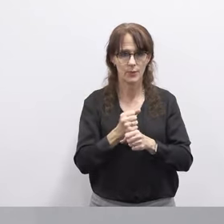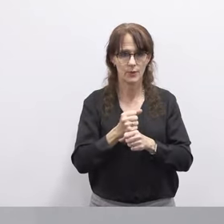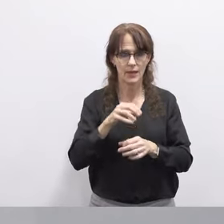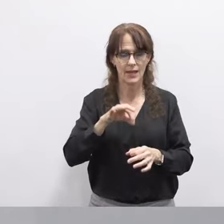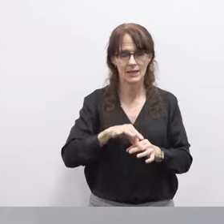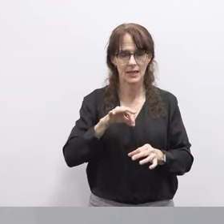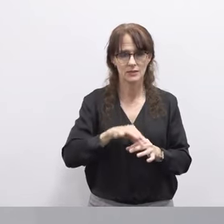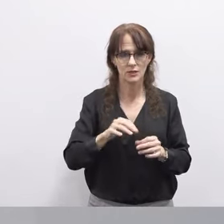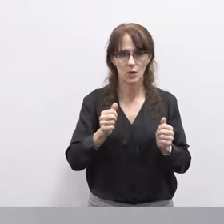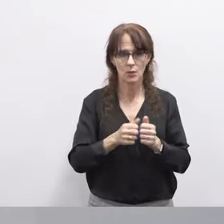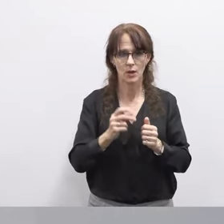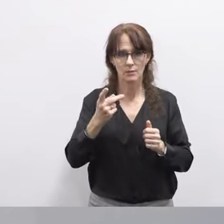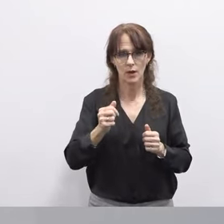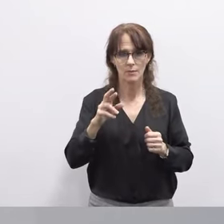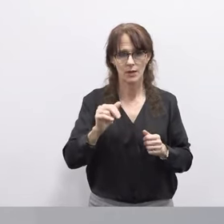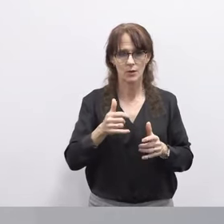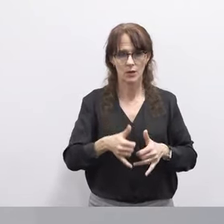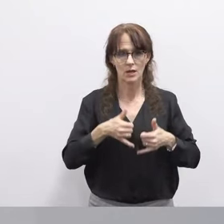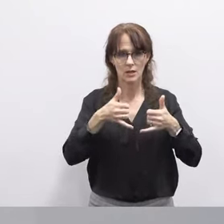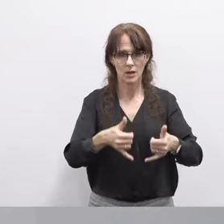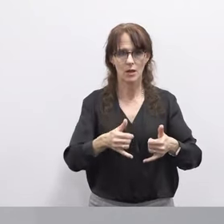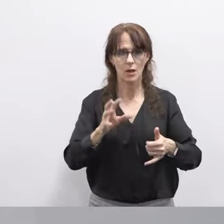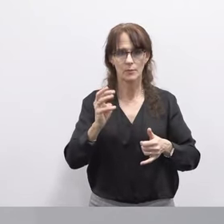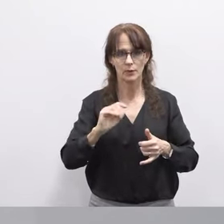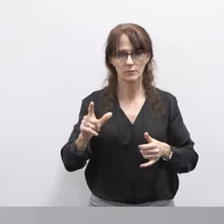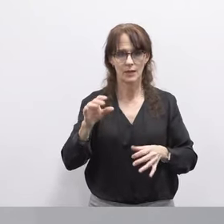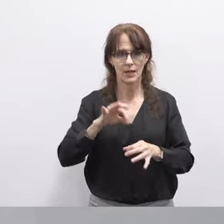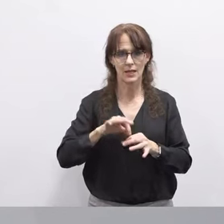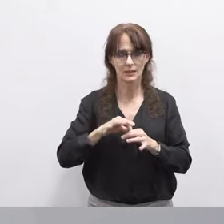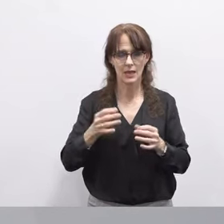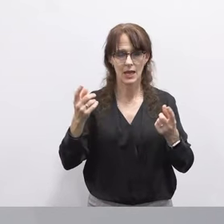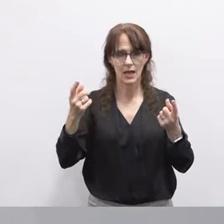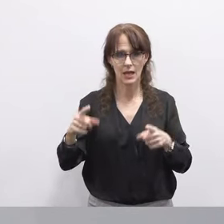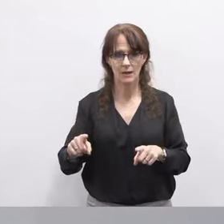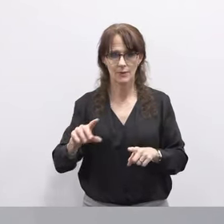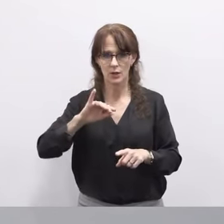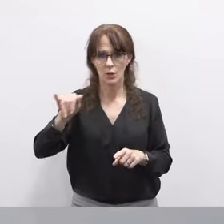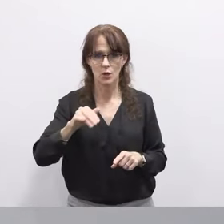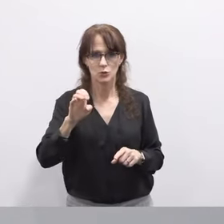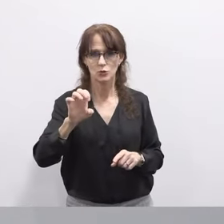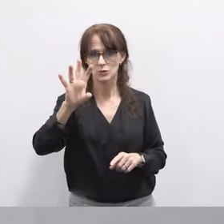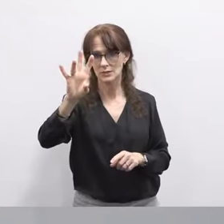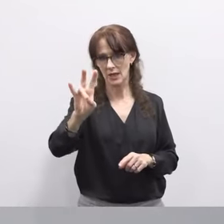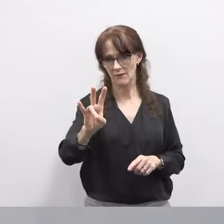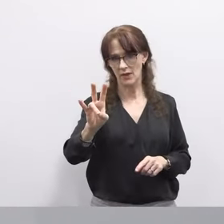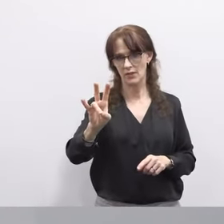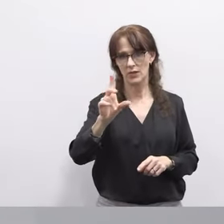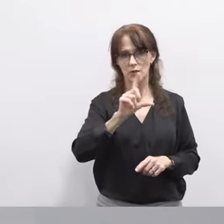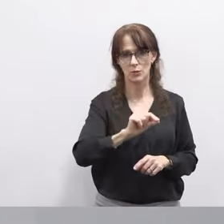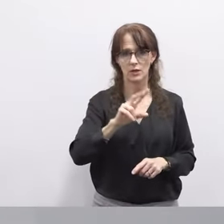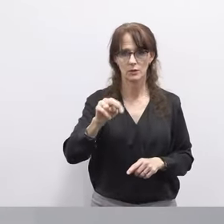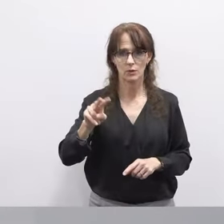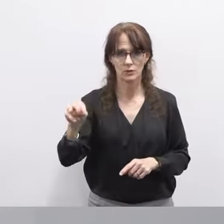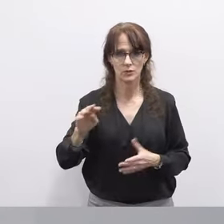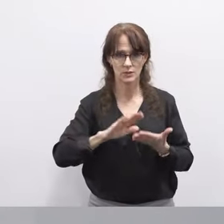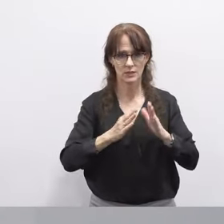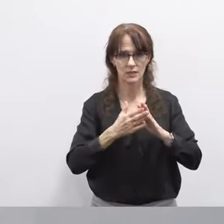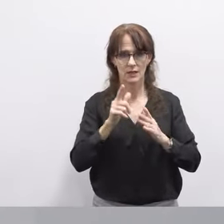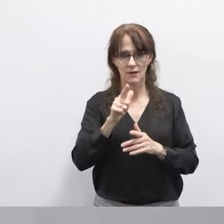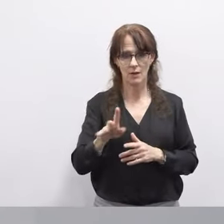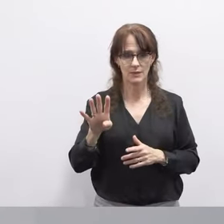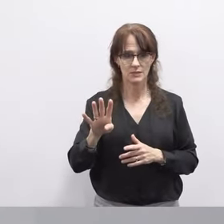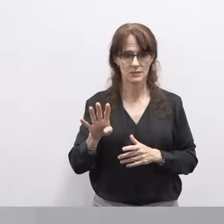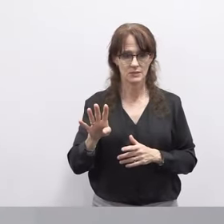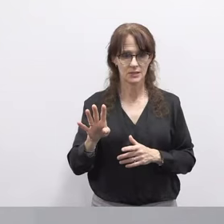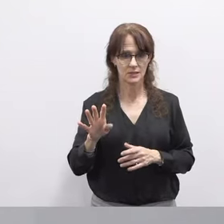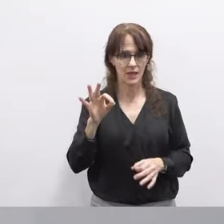elections with the primary nominating municipal elections to be held on June 7th, 2022 in the city of Long Beach. How about